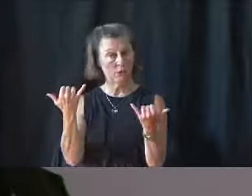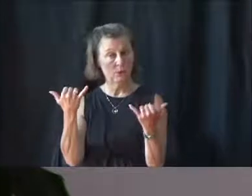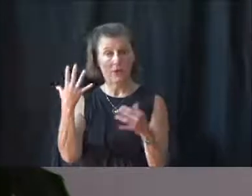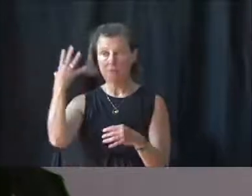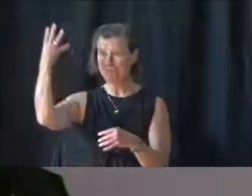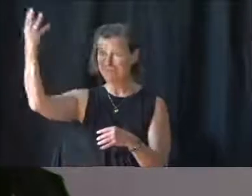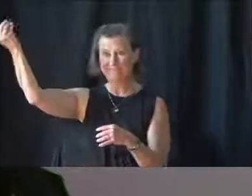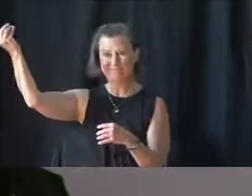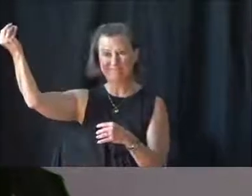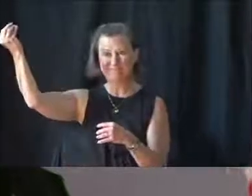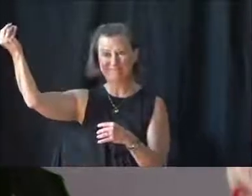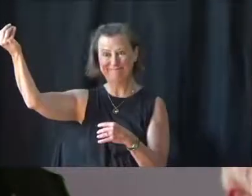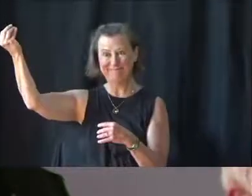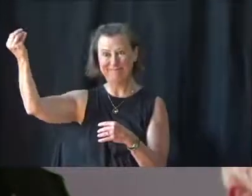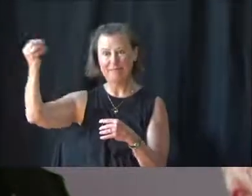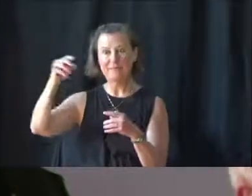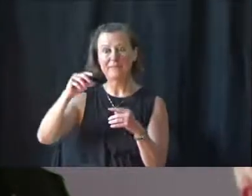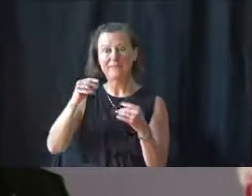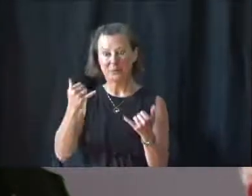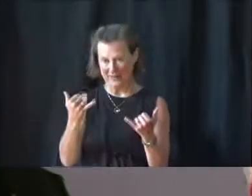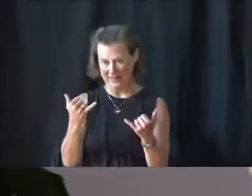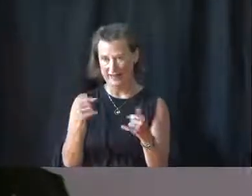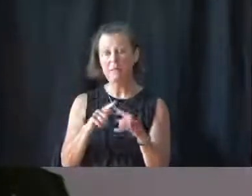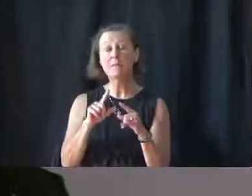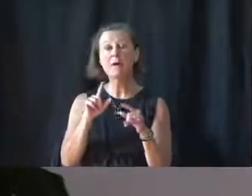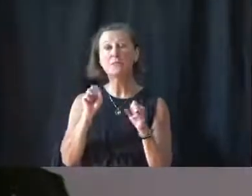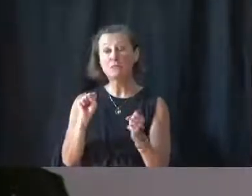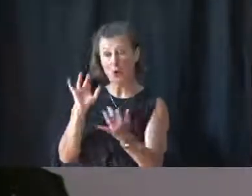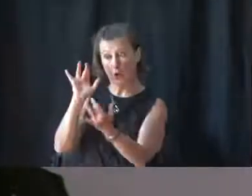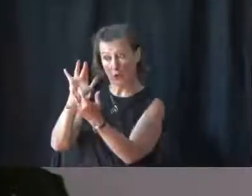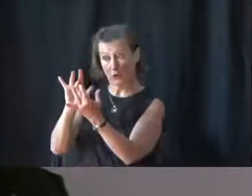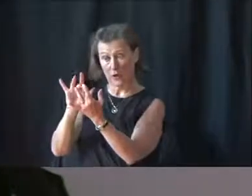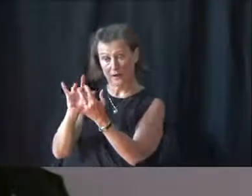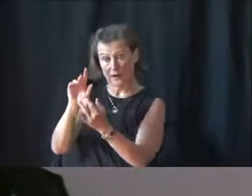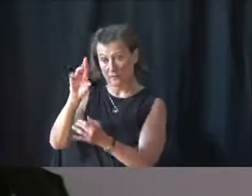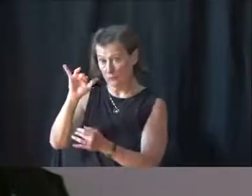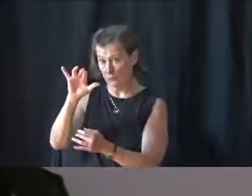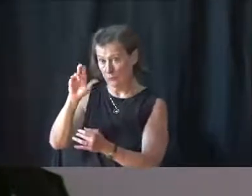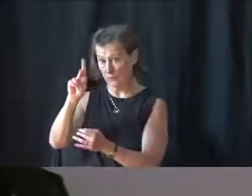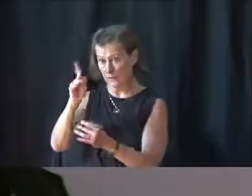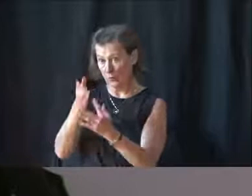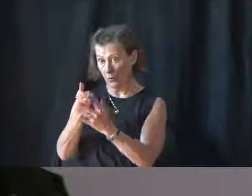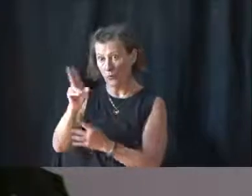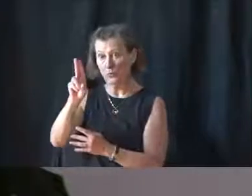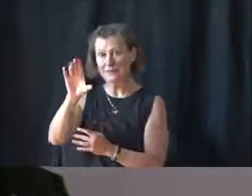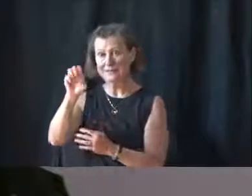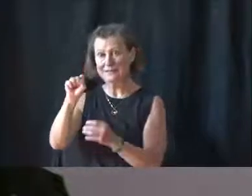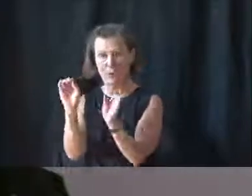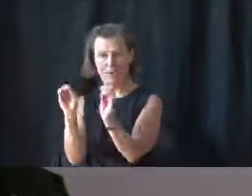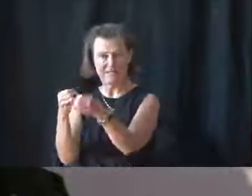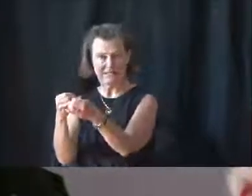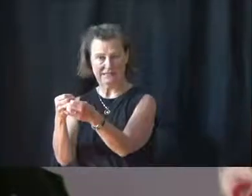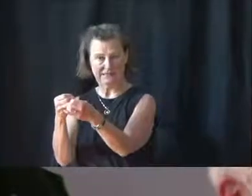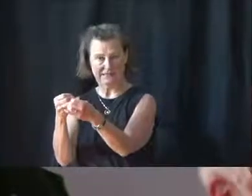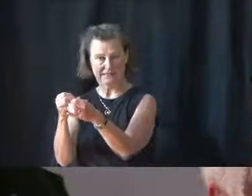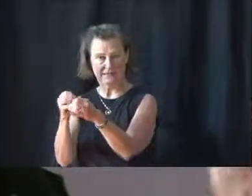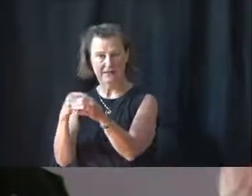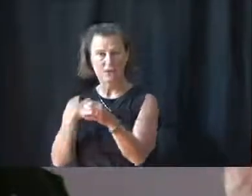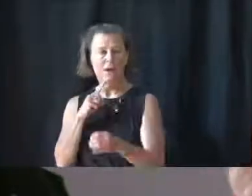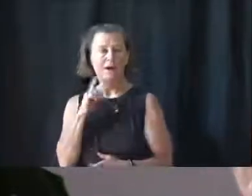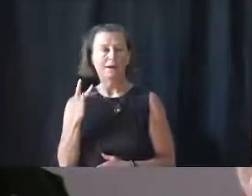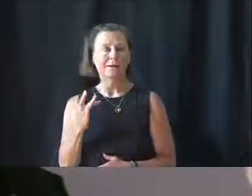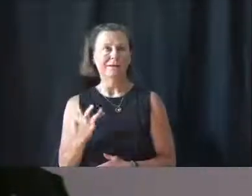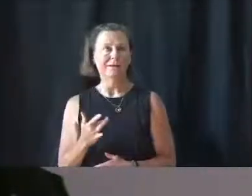but you may contact him through the UUCS office. We are delighted